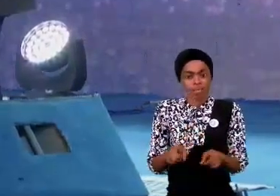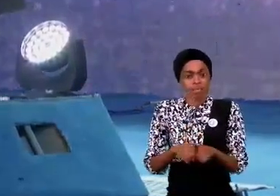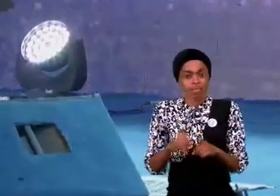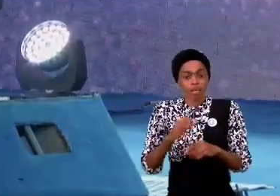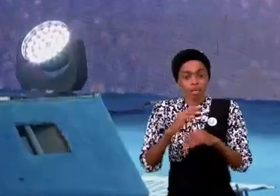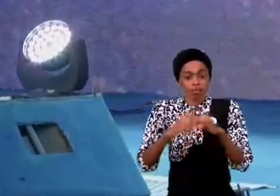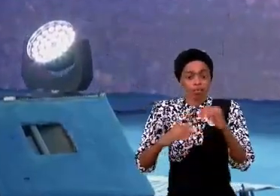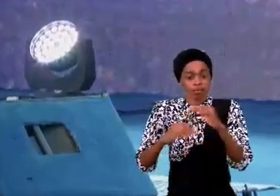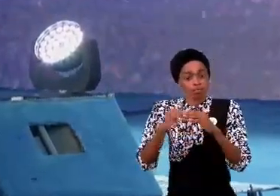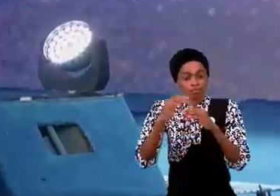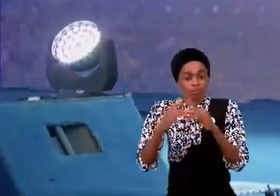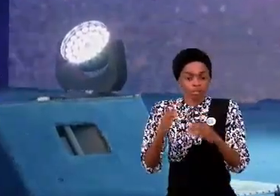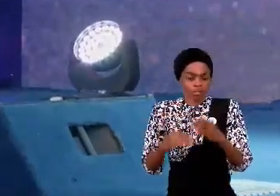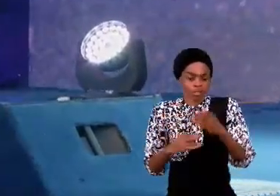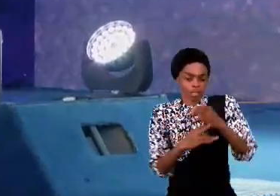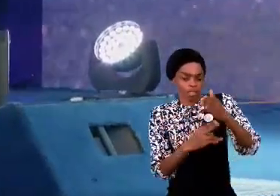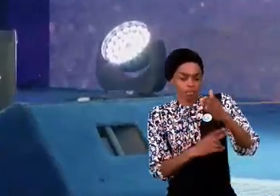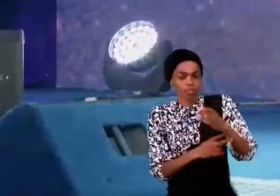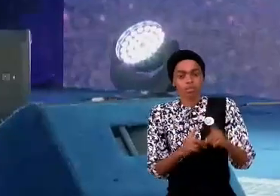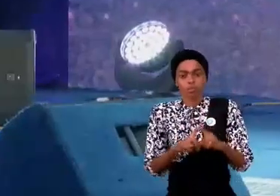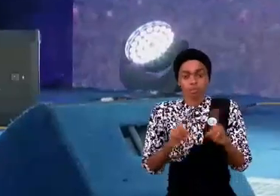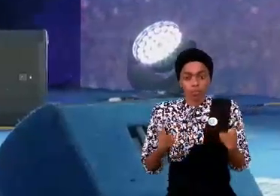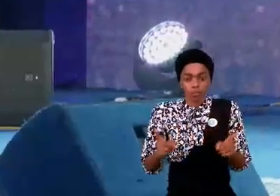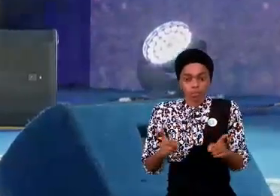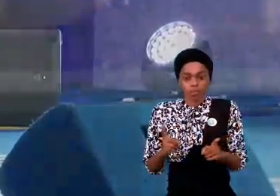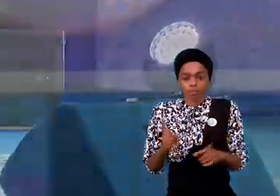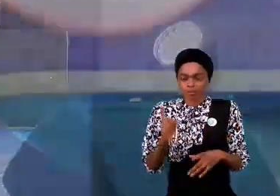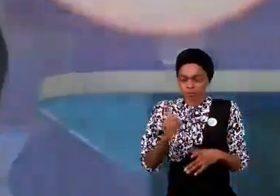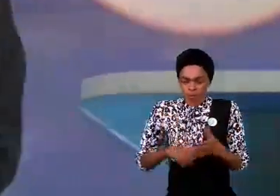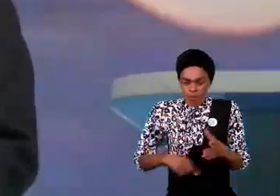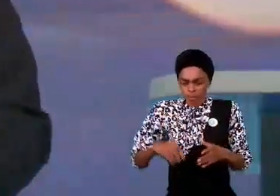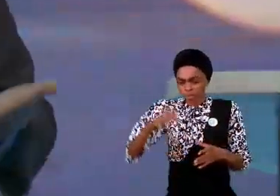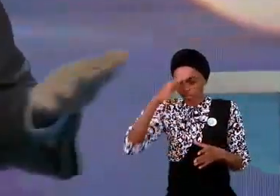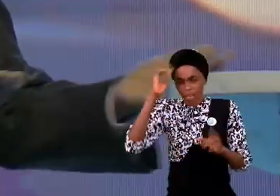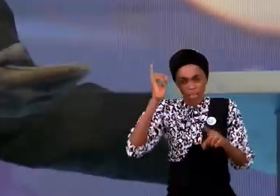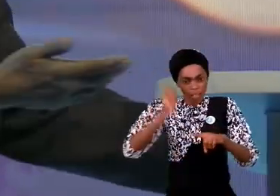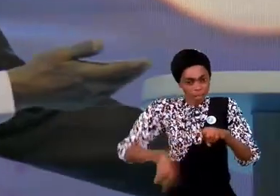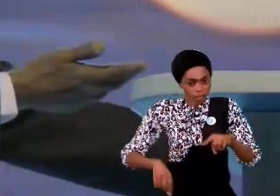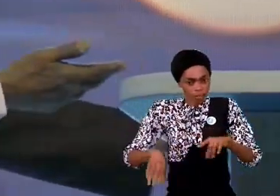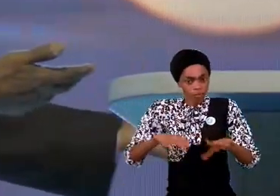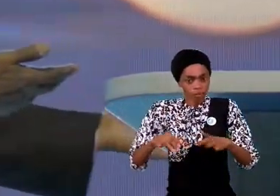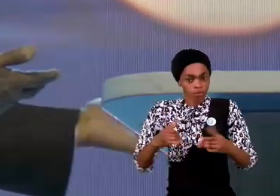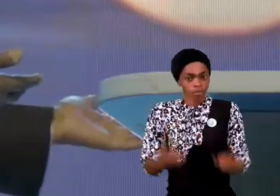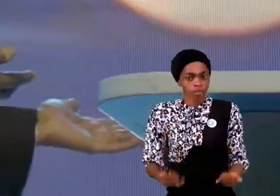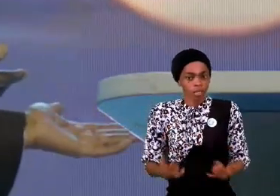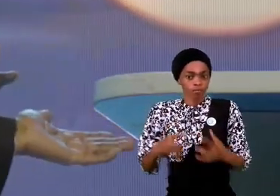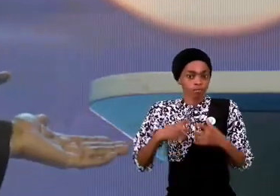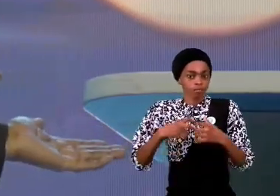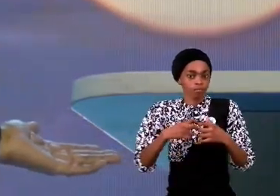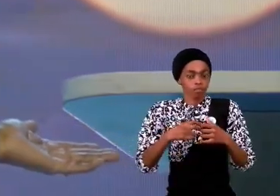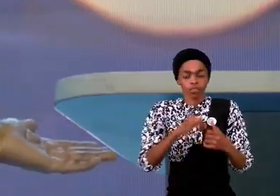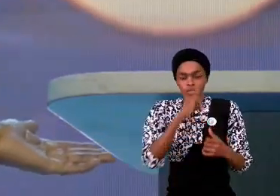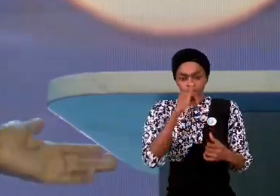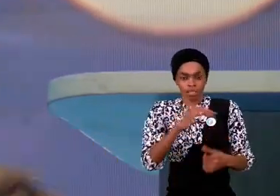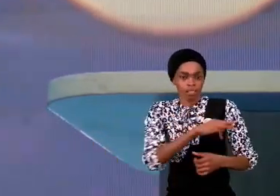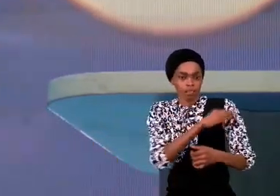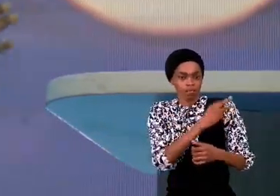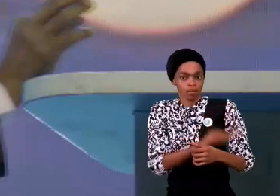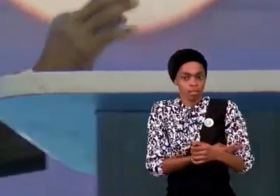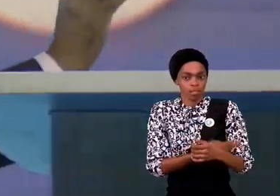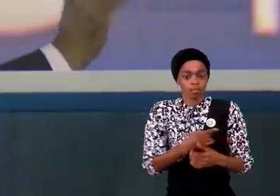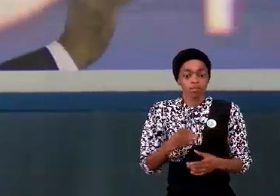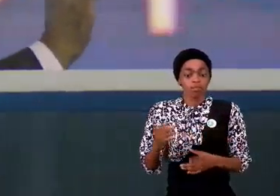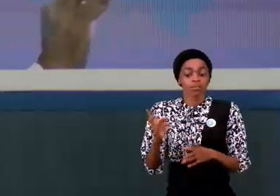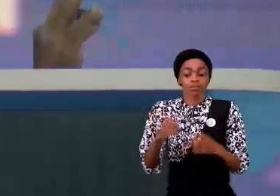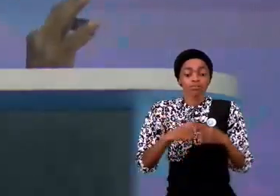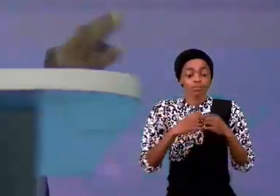mighty. The crane will just come there and without any effort. And the man that is operating the crane,